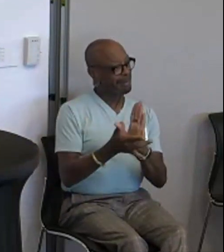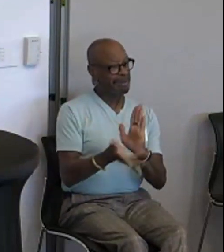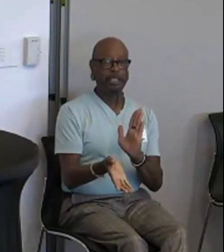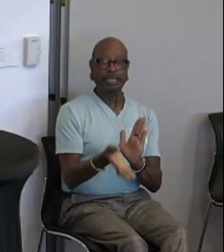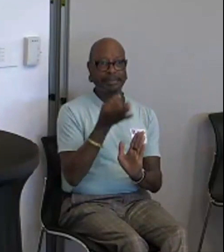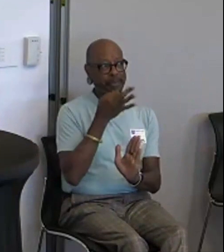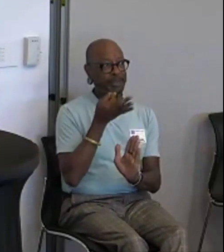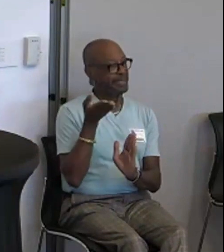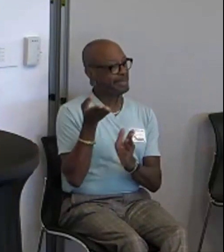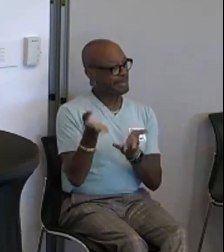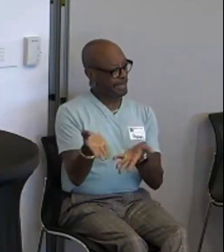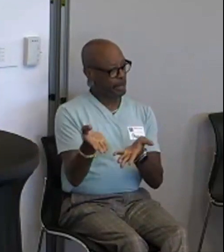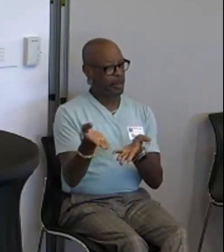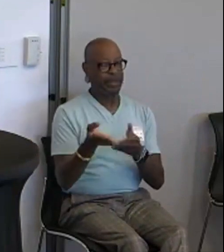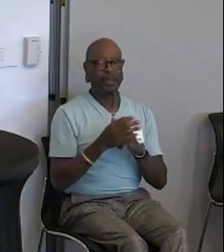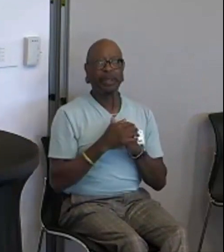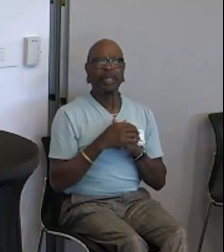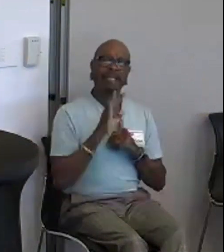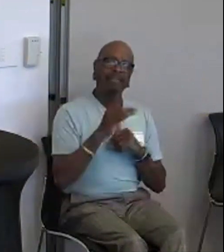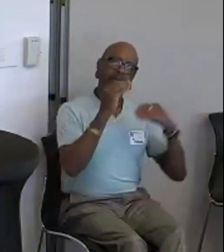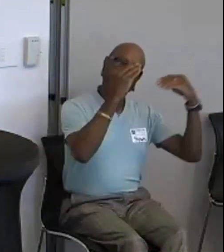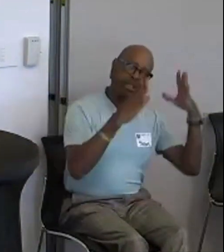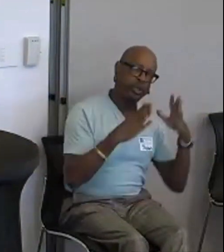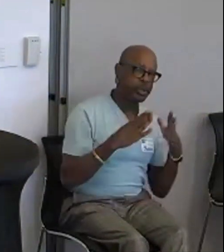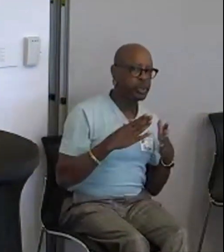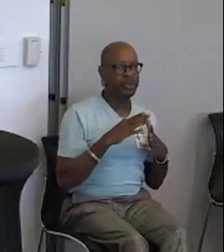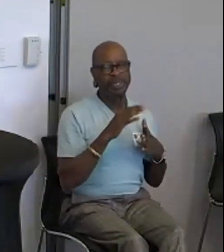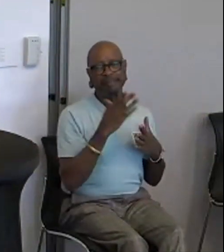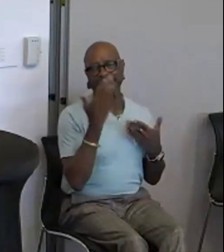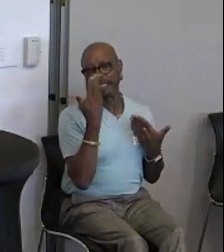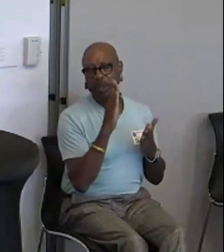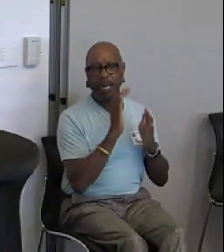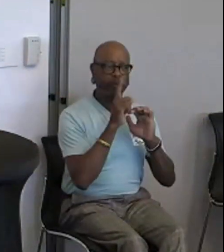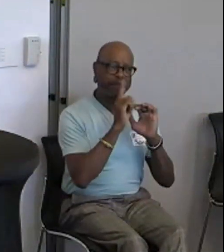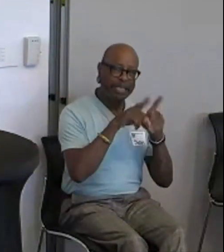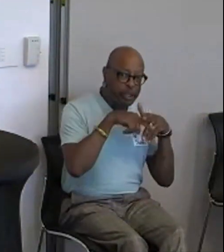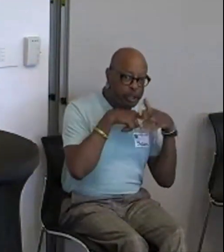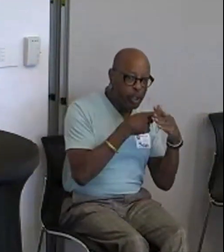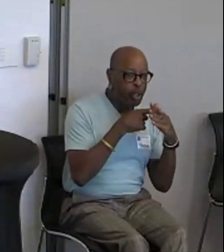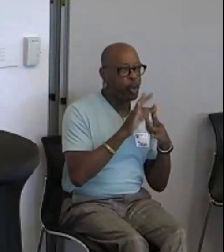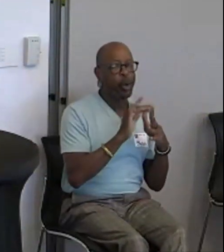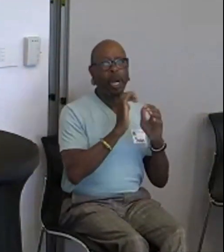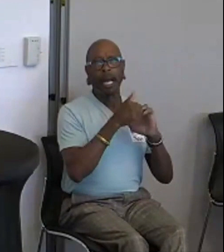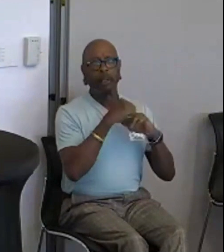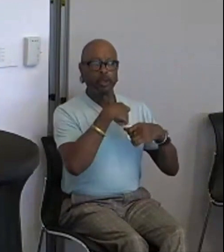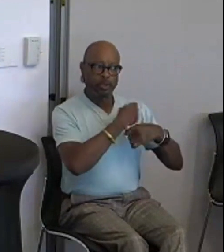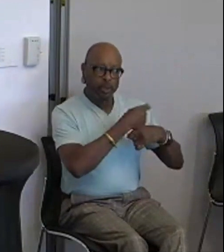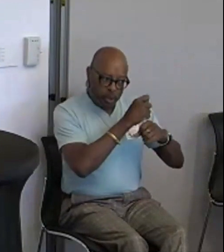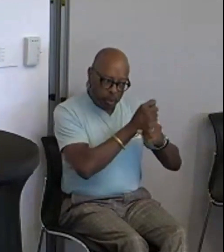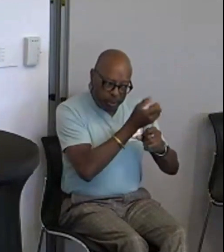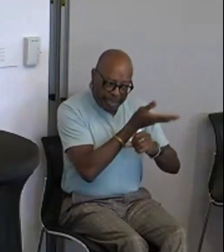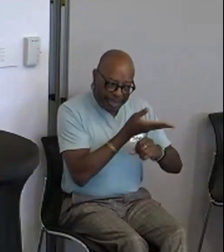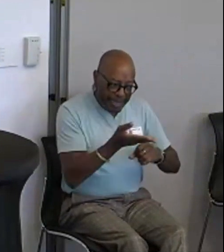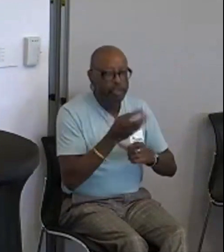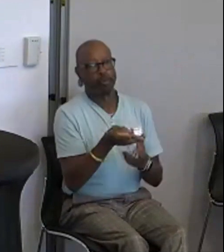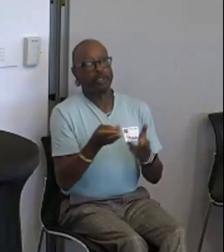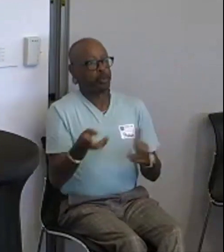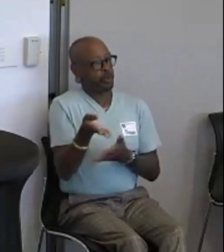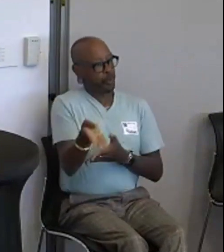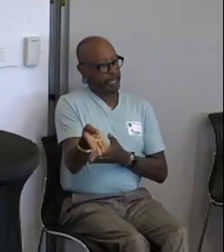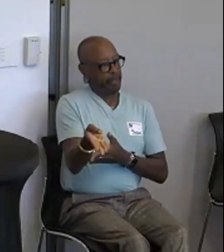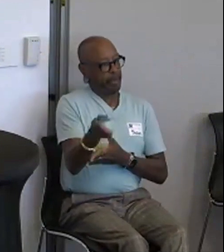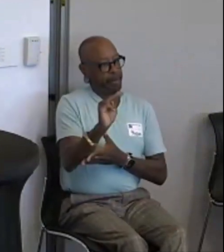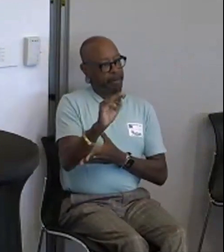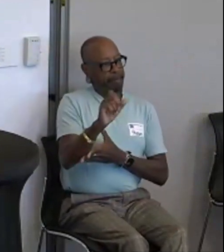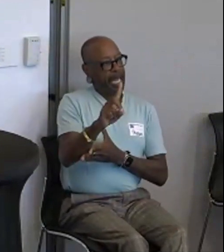there. So even if there's a teacher who doesn't really know how to get started or how to produce the stuff, there's resources there. You know,